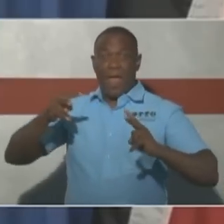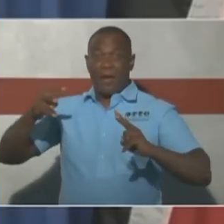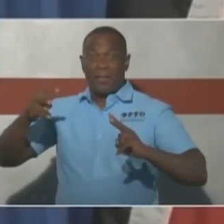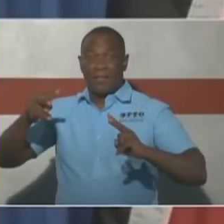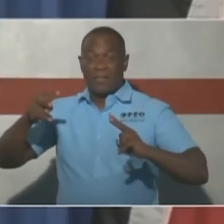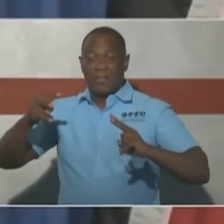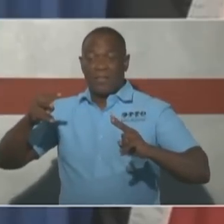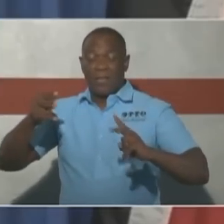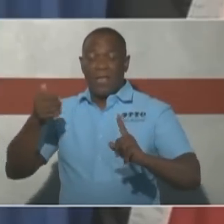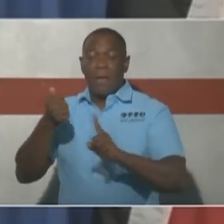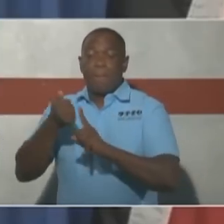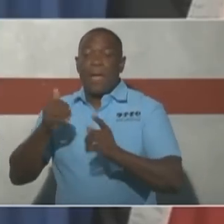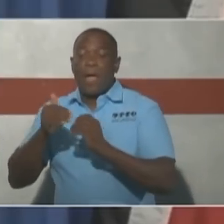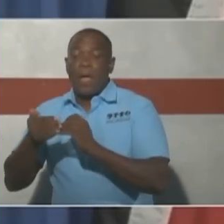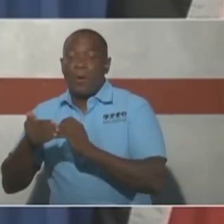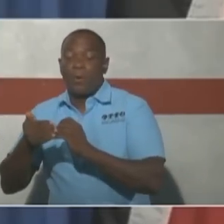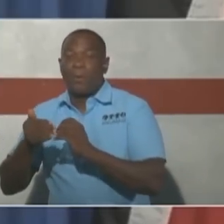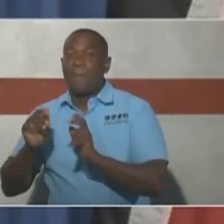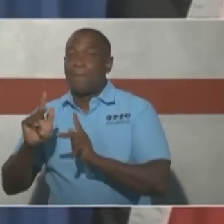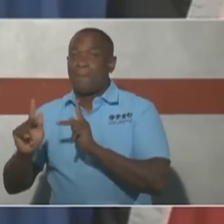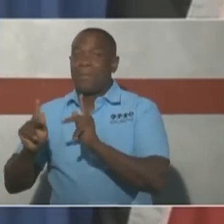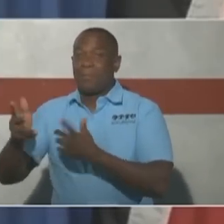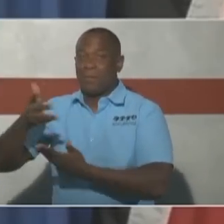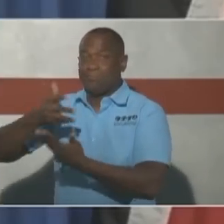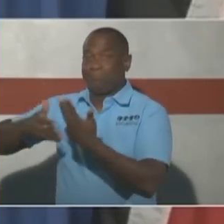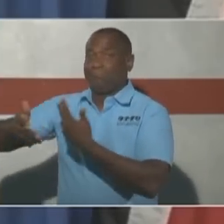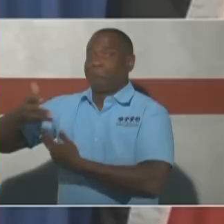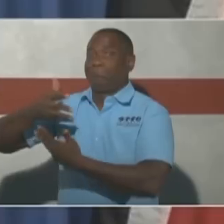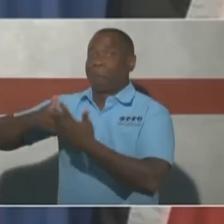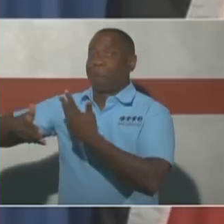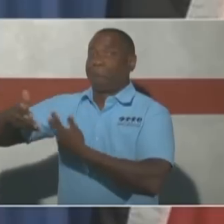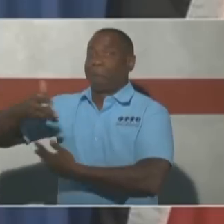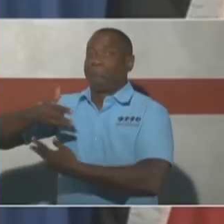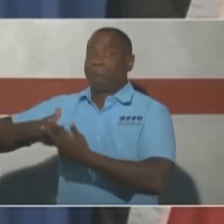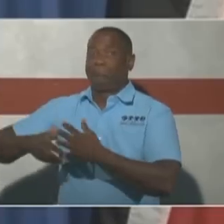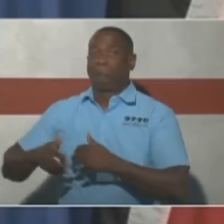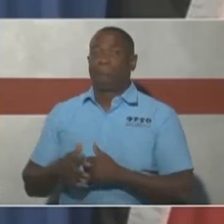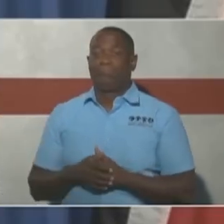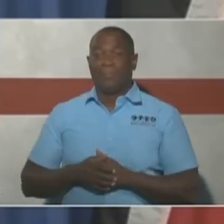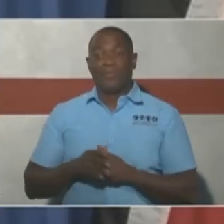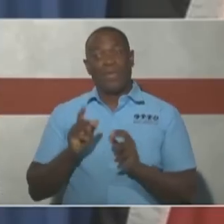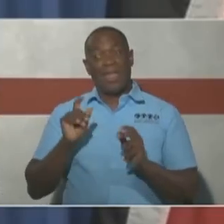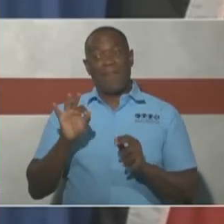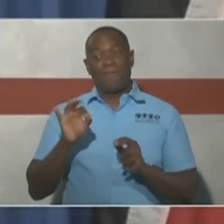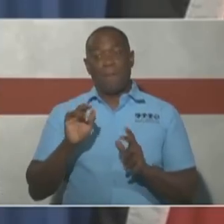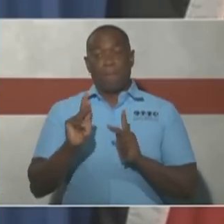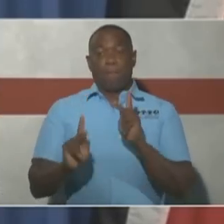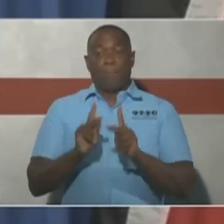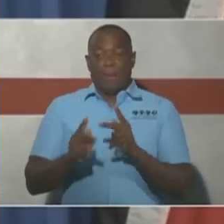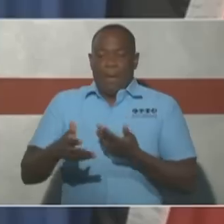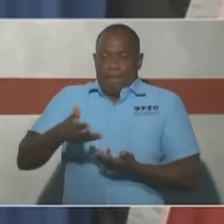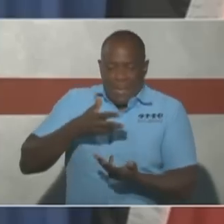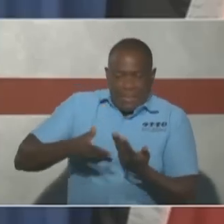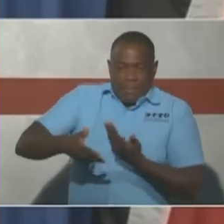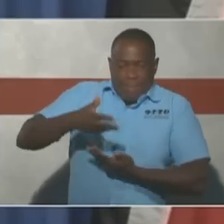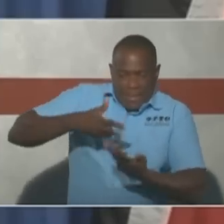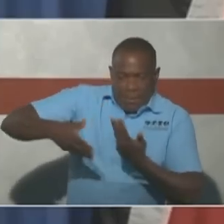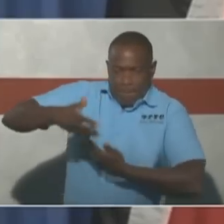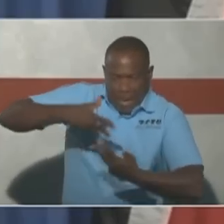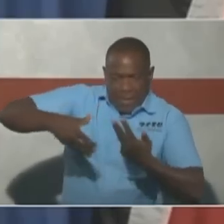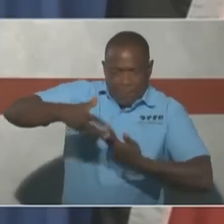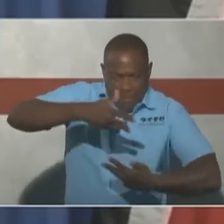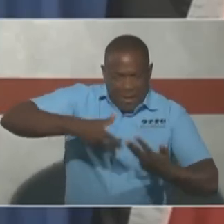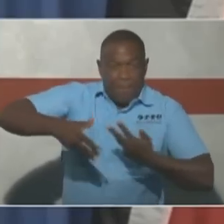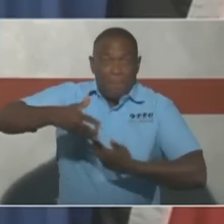even. With the issue of the number of visitors coming in, would that factor into projections, or is that something you would monitor as visitors